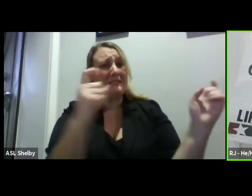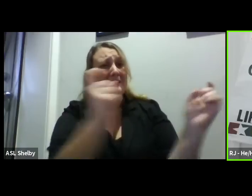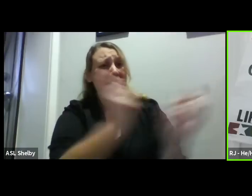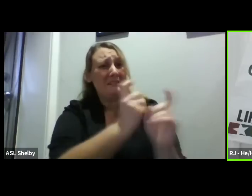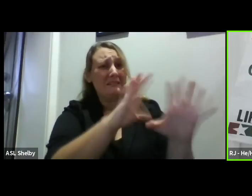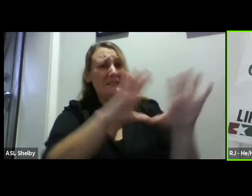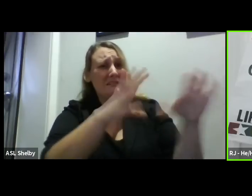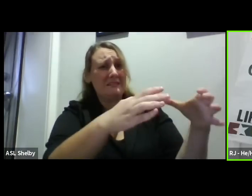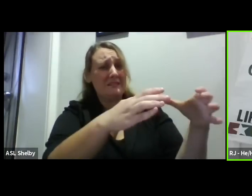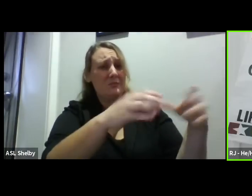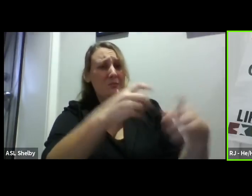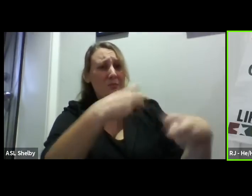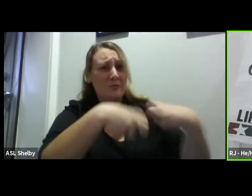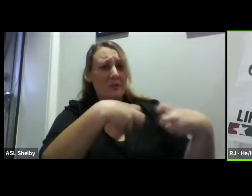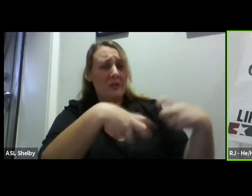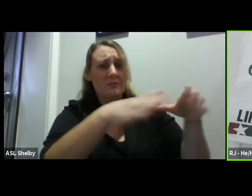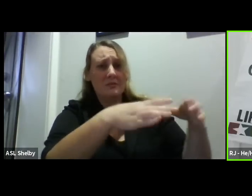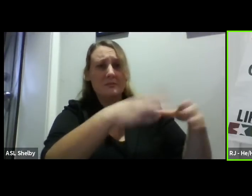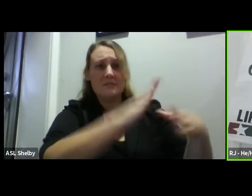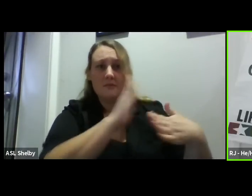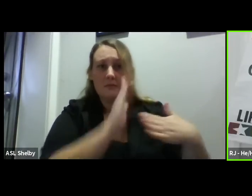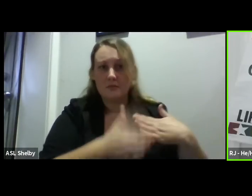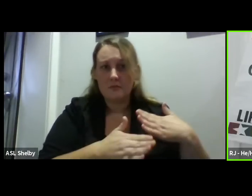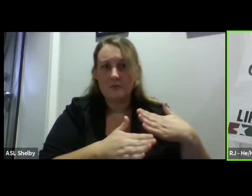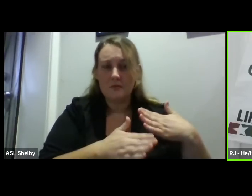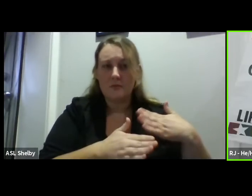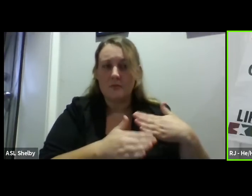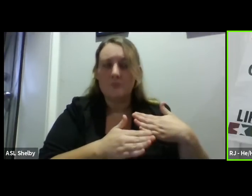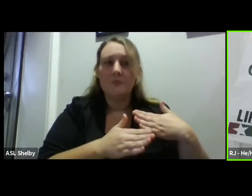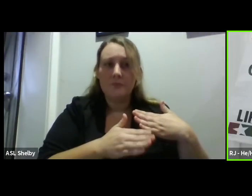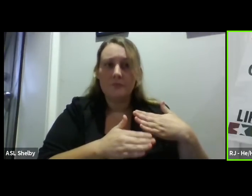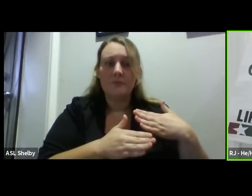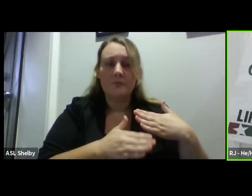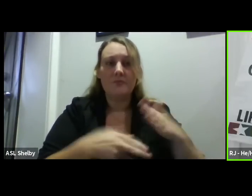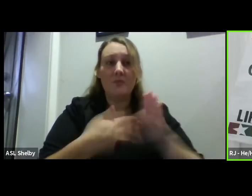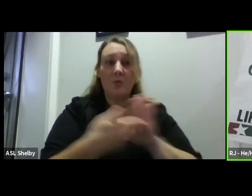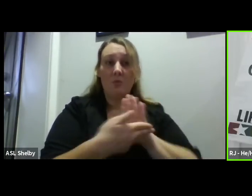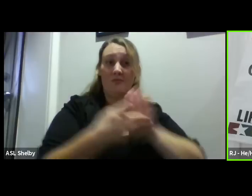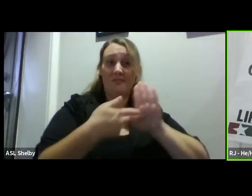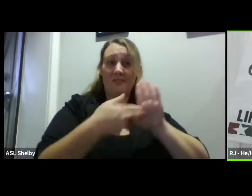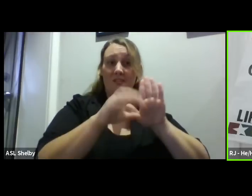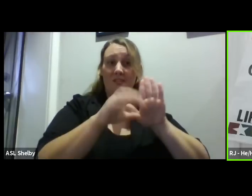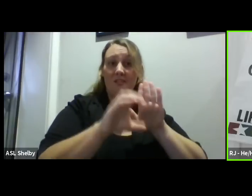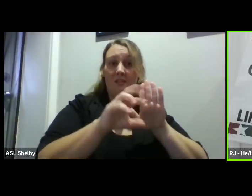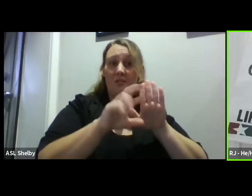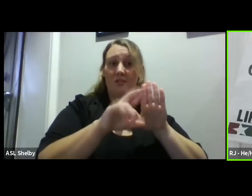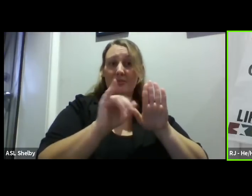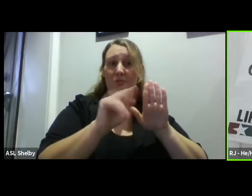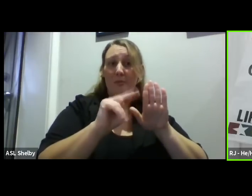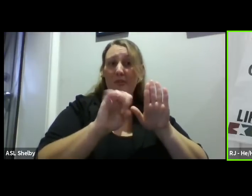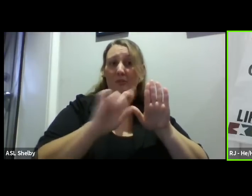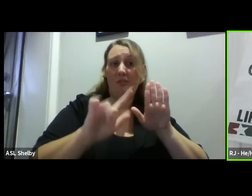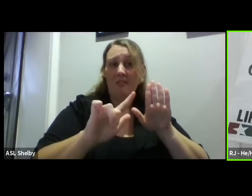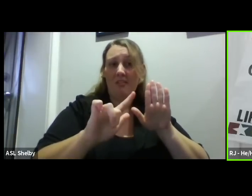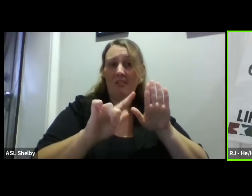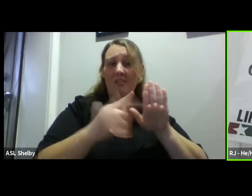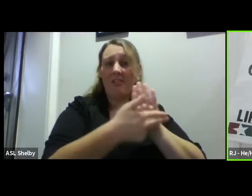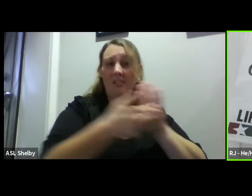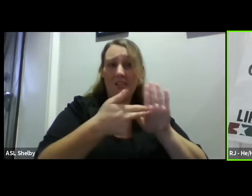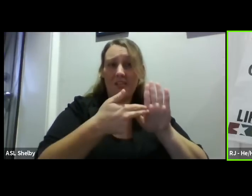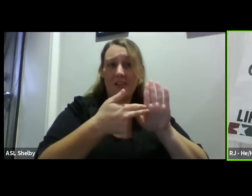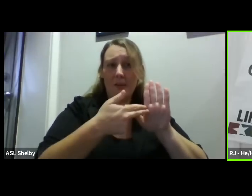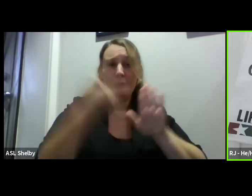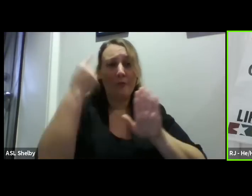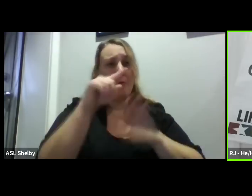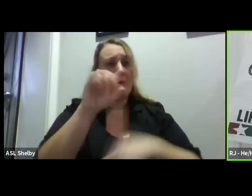decriminalization of sex work is key, but is only part, the tip of the iceberg, and a much, much bigger